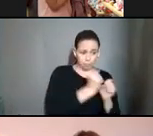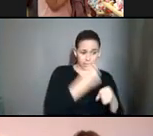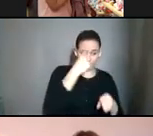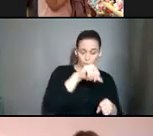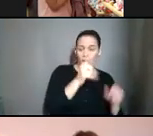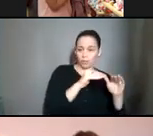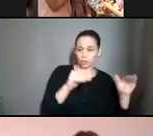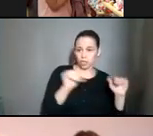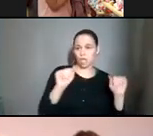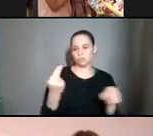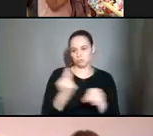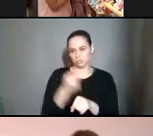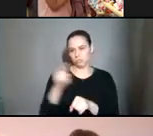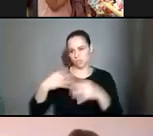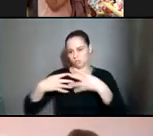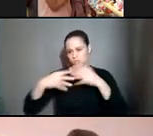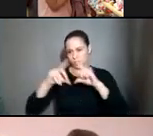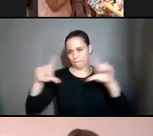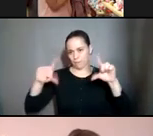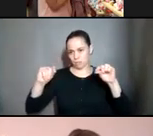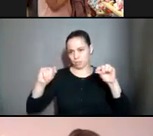Next, click on Submit.